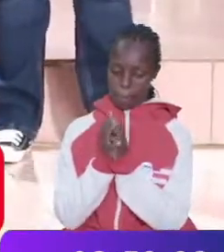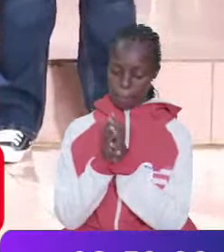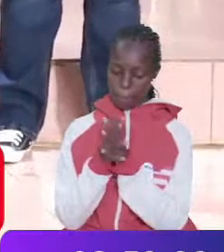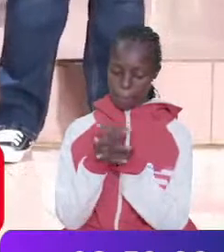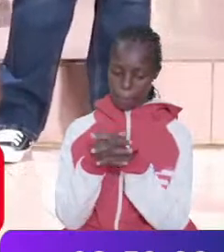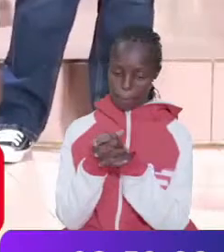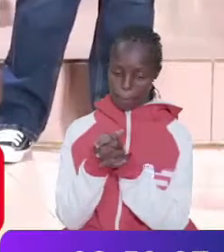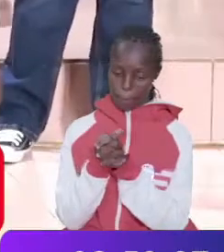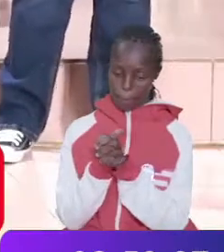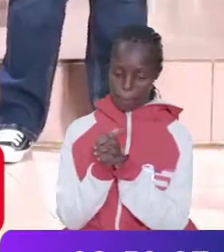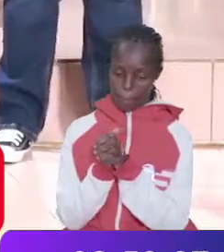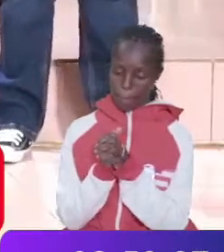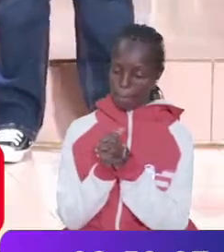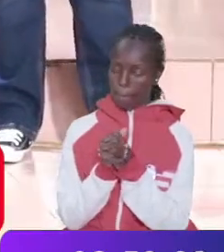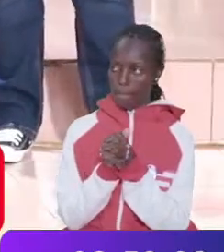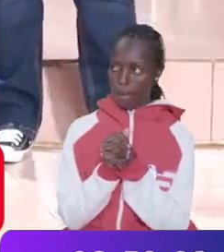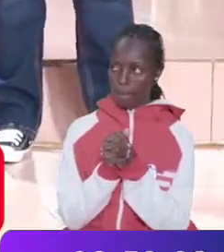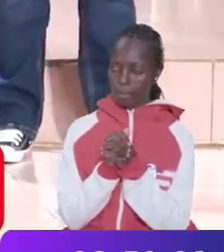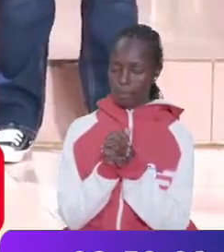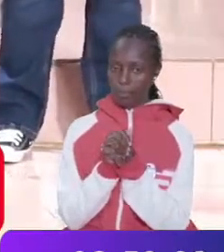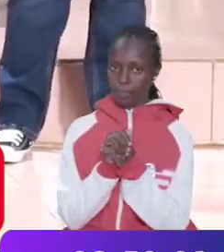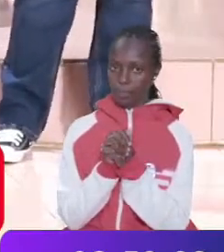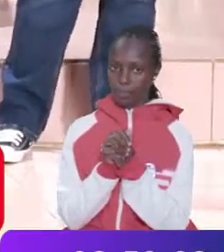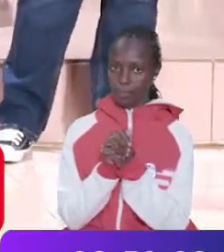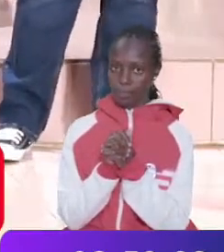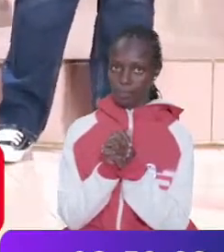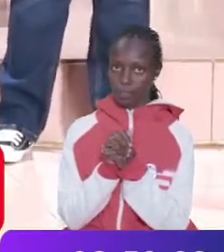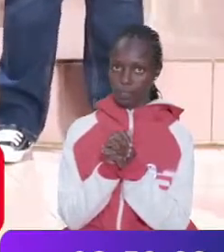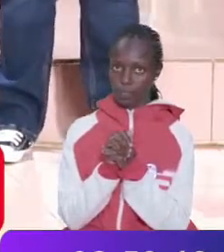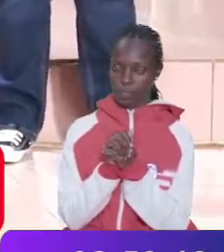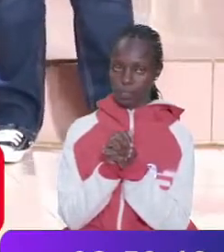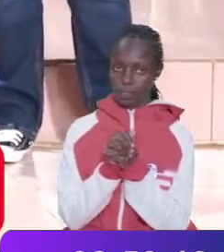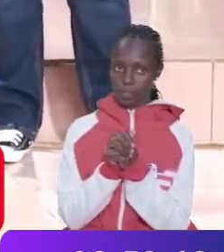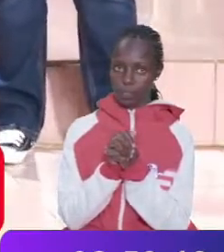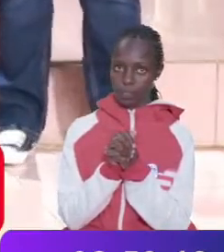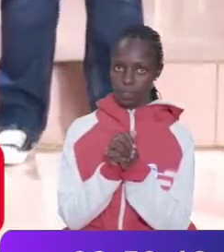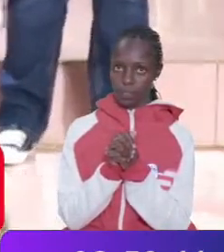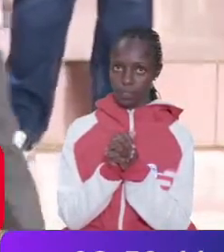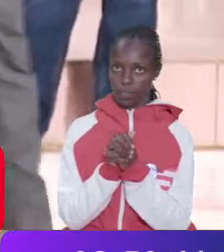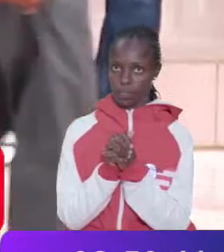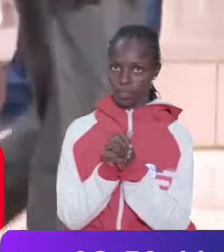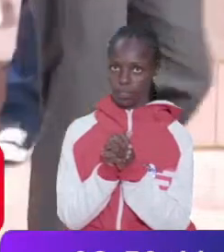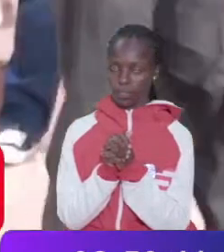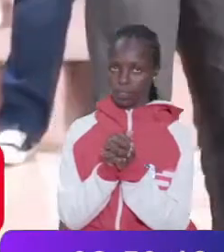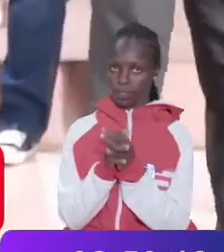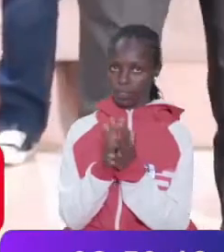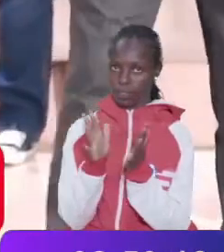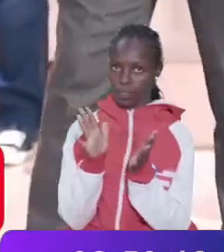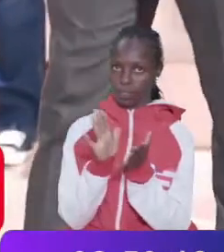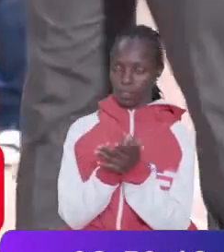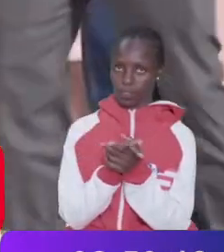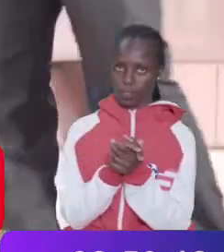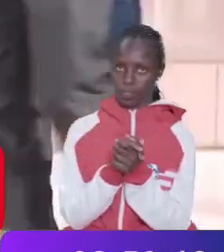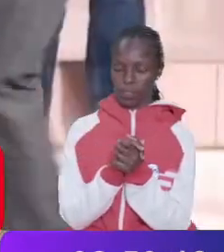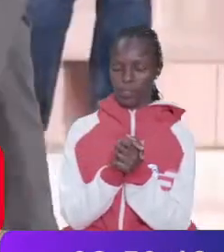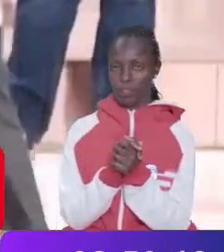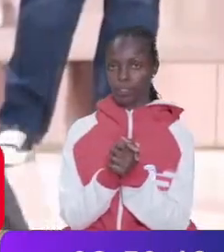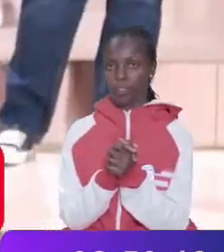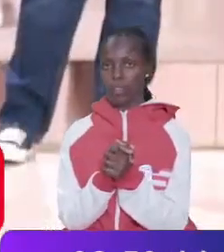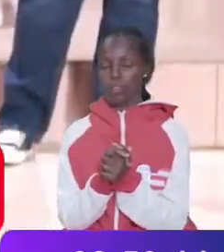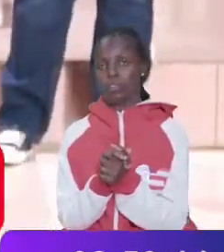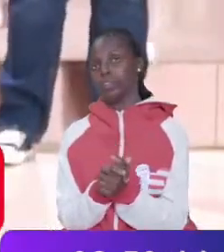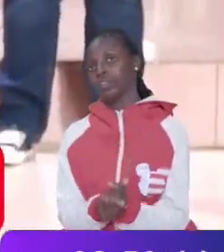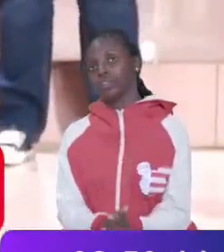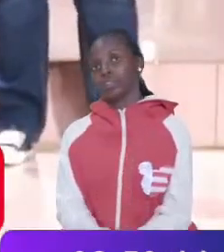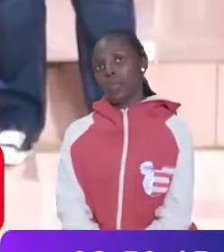your promises, oh God, among my Father. You have kept your promises in our lives, oh God. You've done as well, oh God, among my Father. We've seen